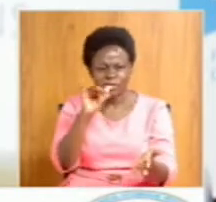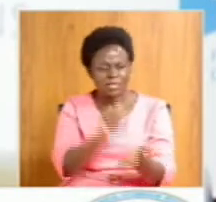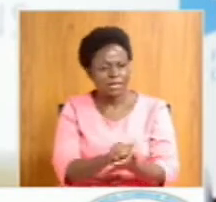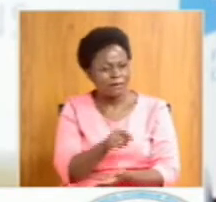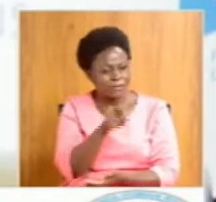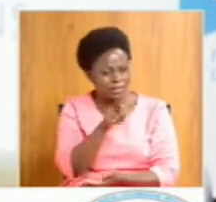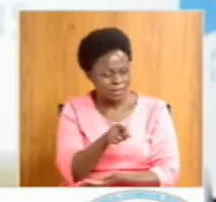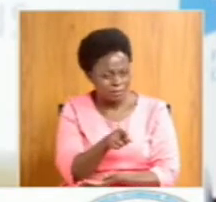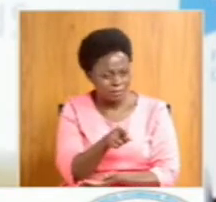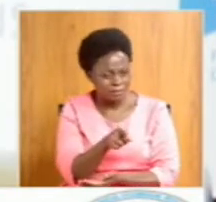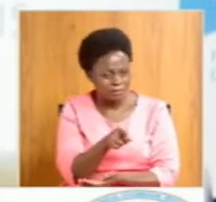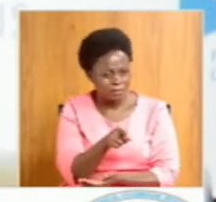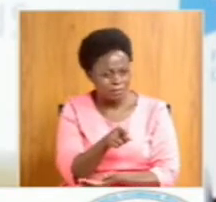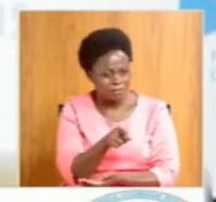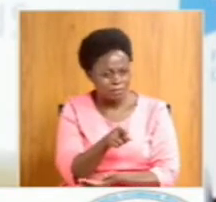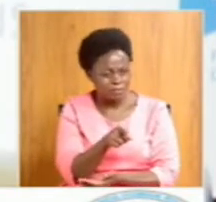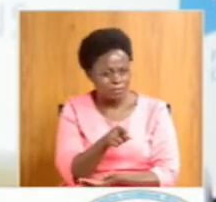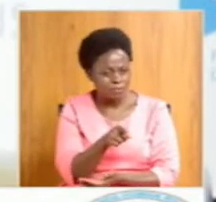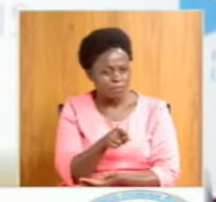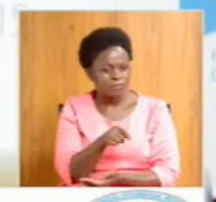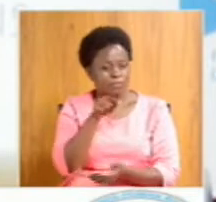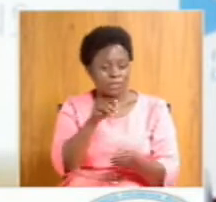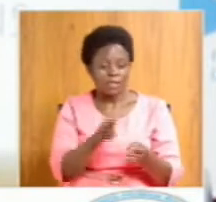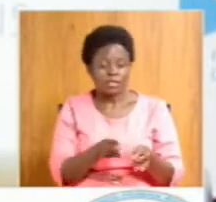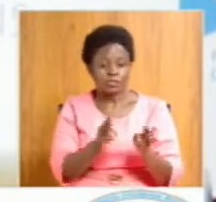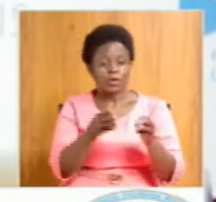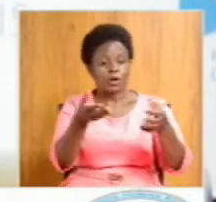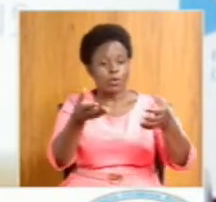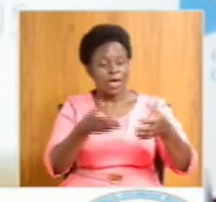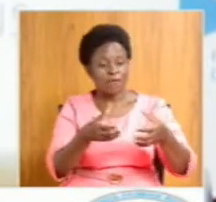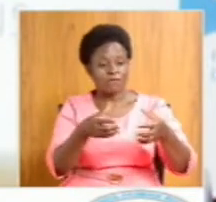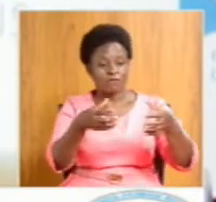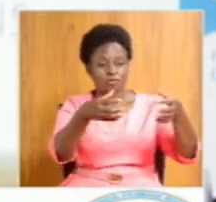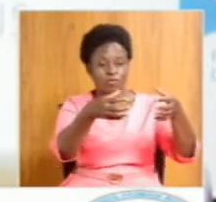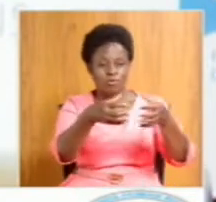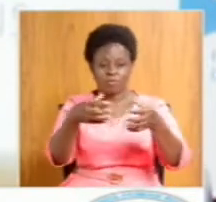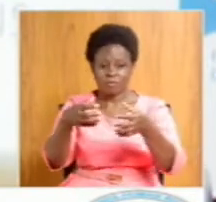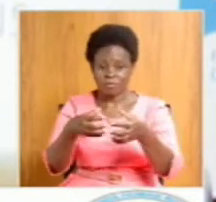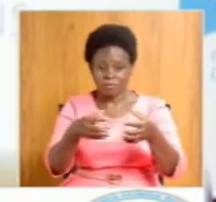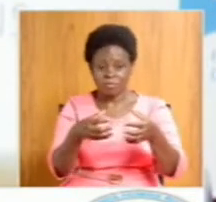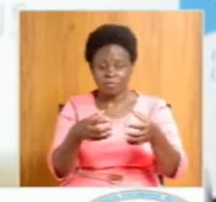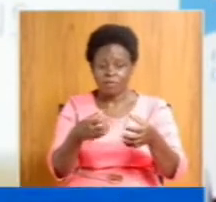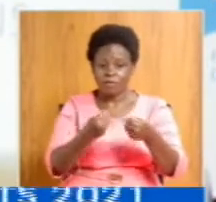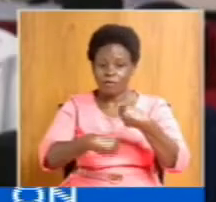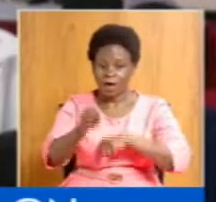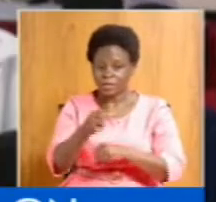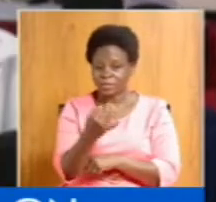them. In this category, we have three main actors.